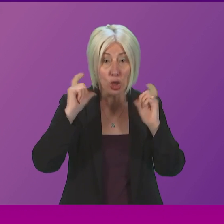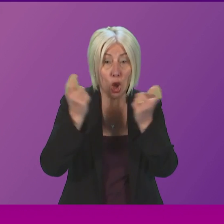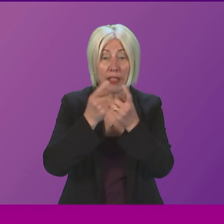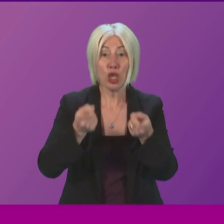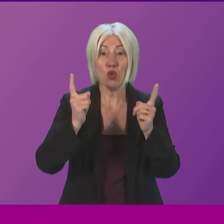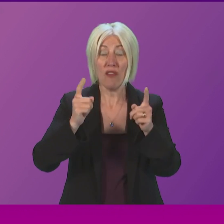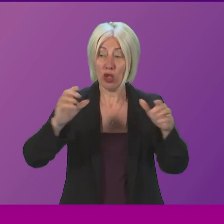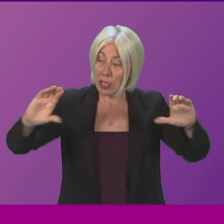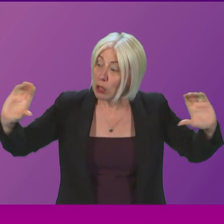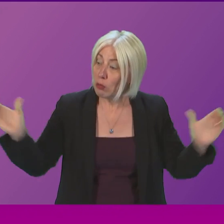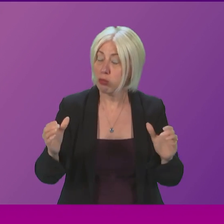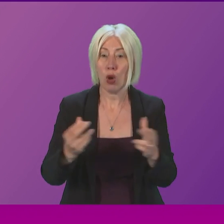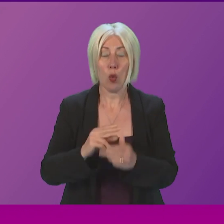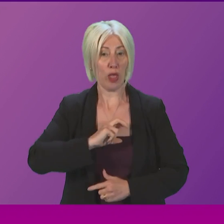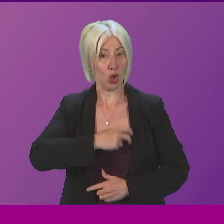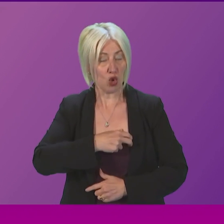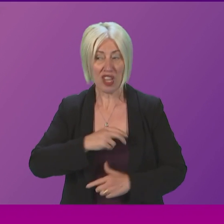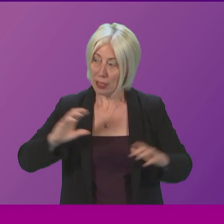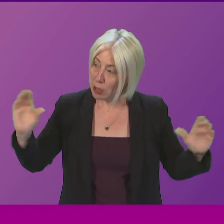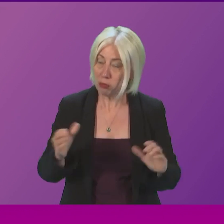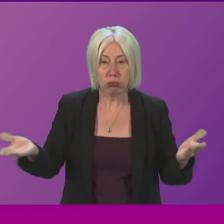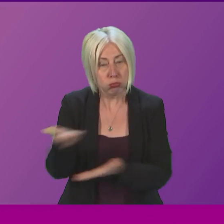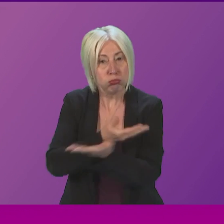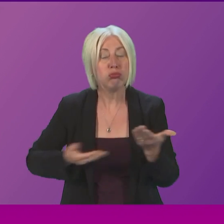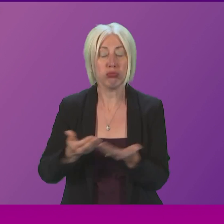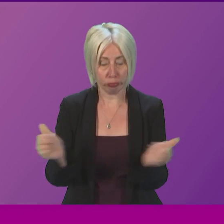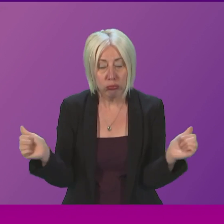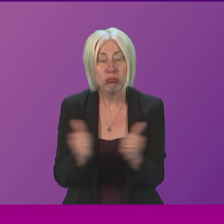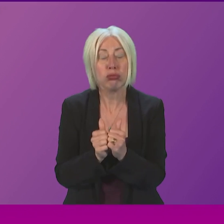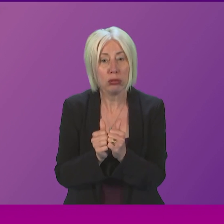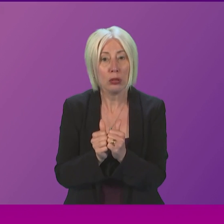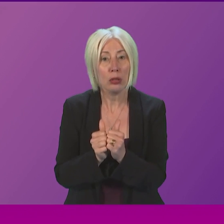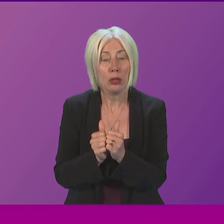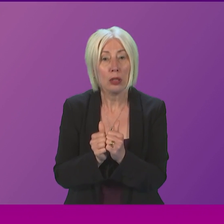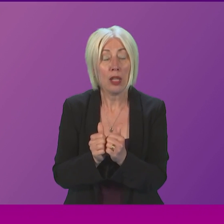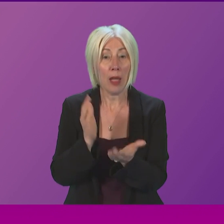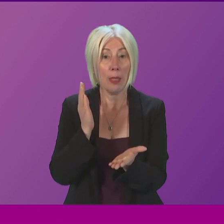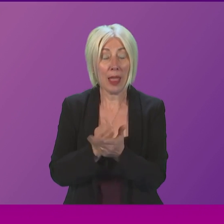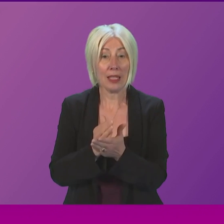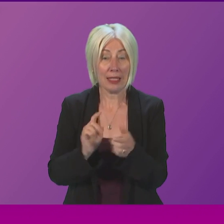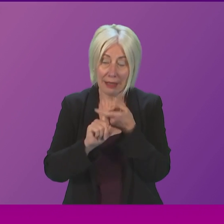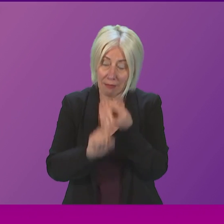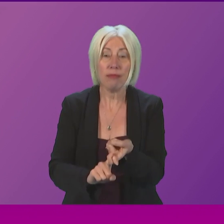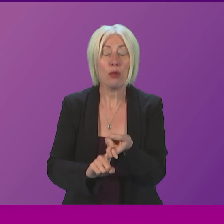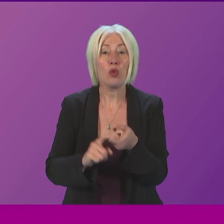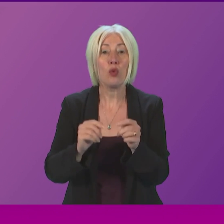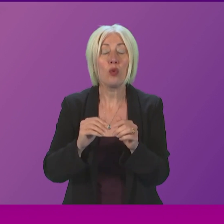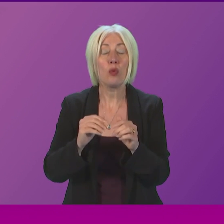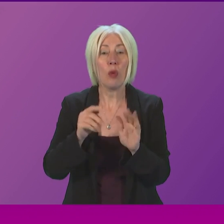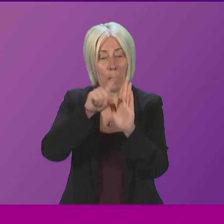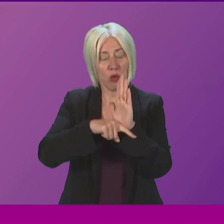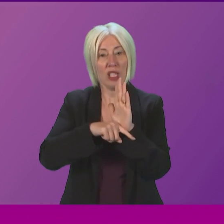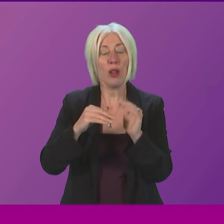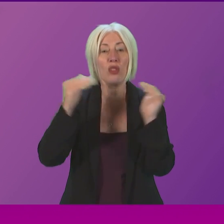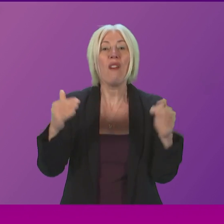table with the trade unions and come to a settlement that is, of course, embedded in our principles around fair work.